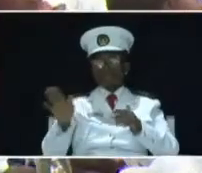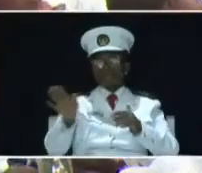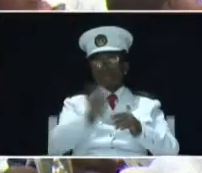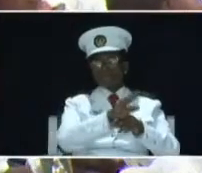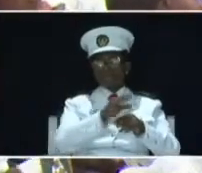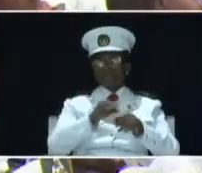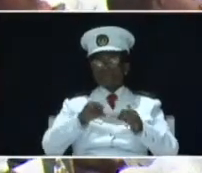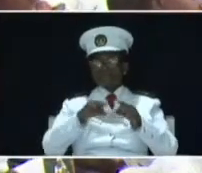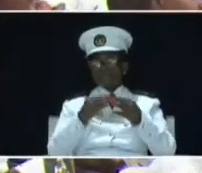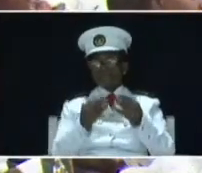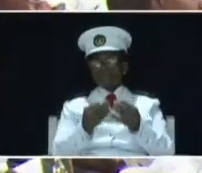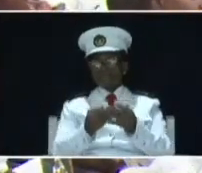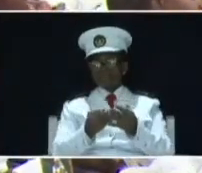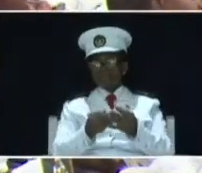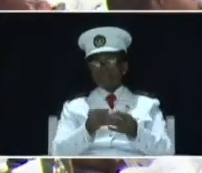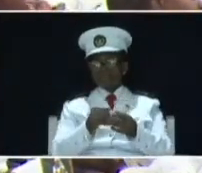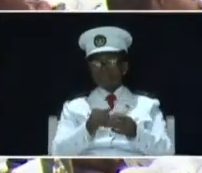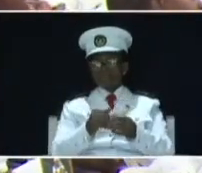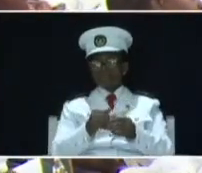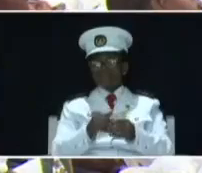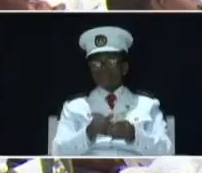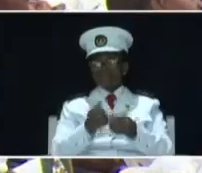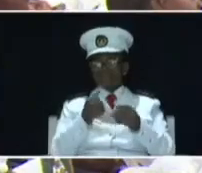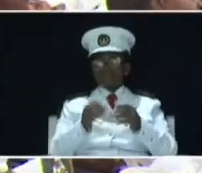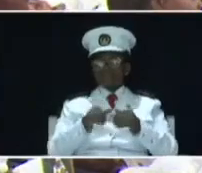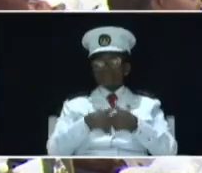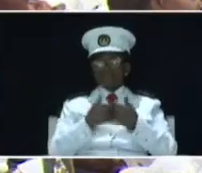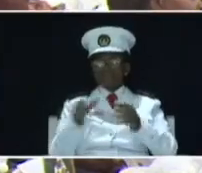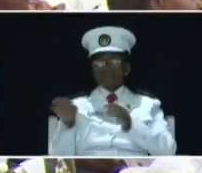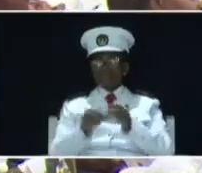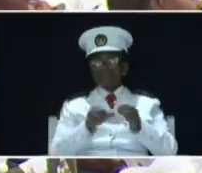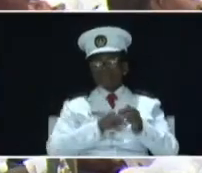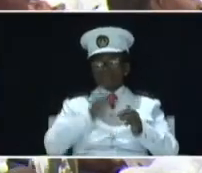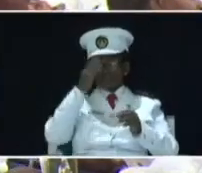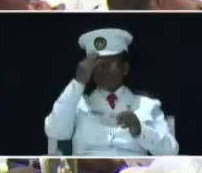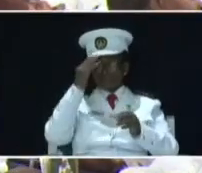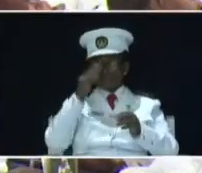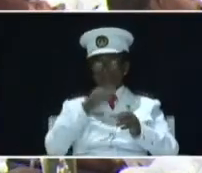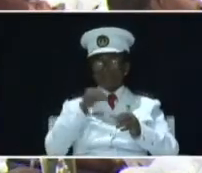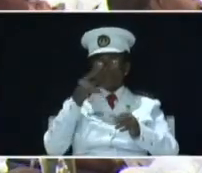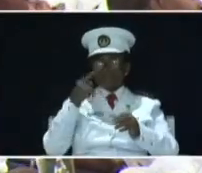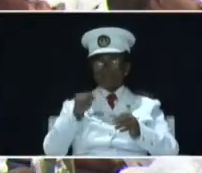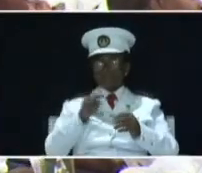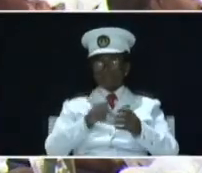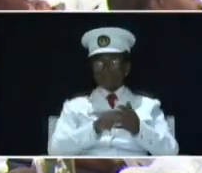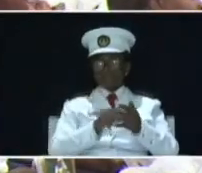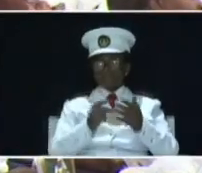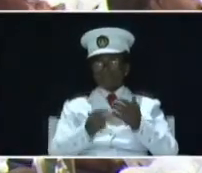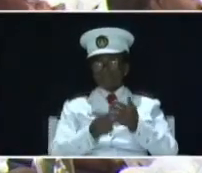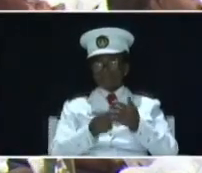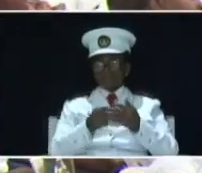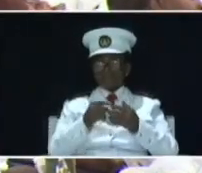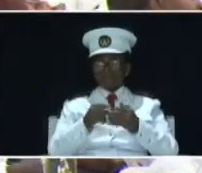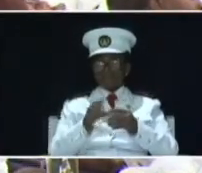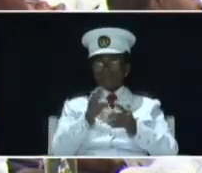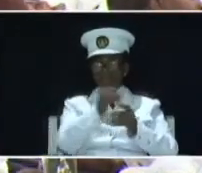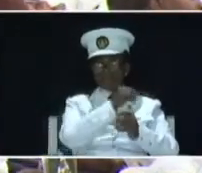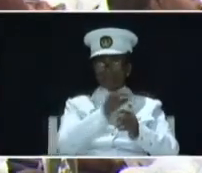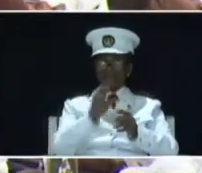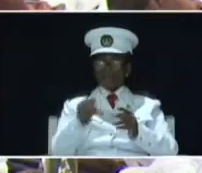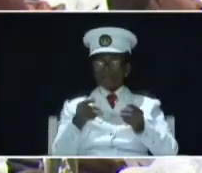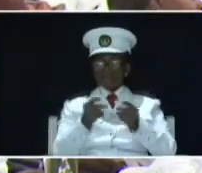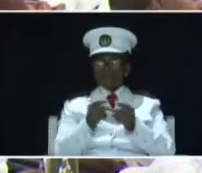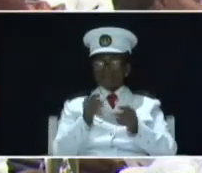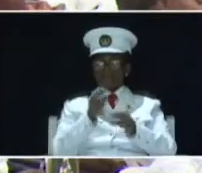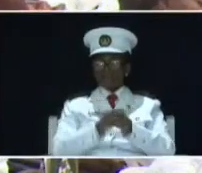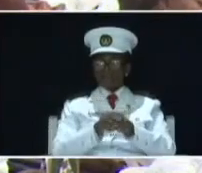How will I know? And the program took place on Sunday. How will I know that there was a couple there